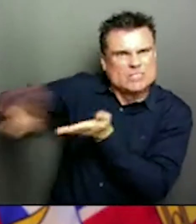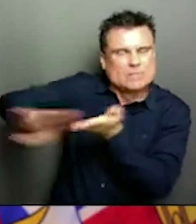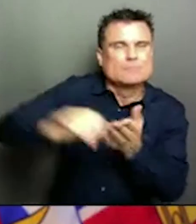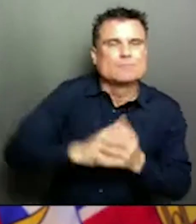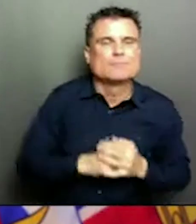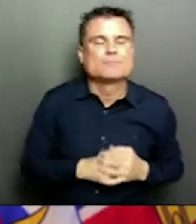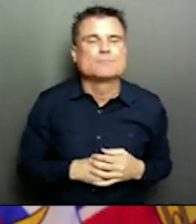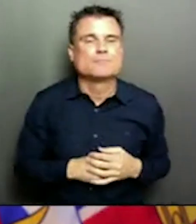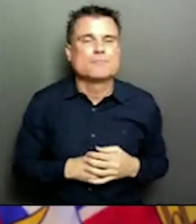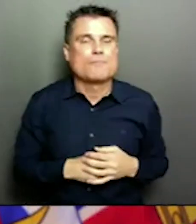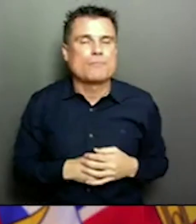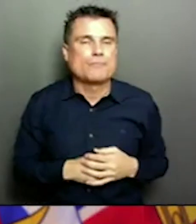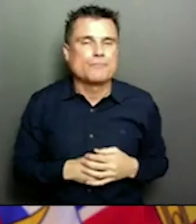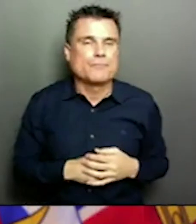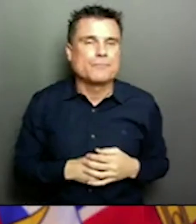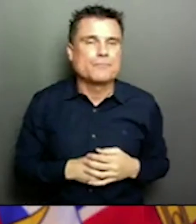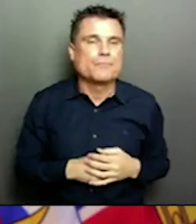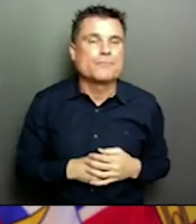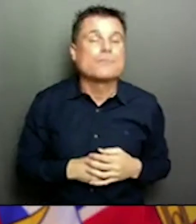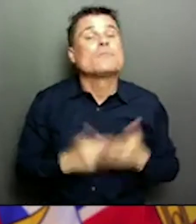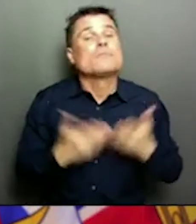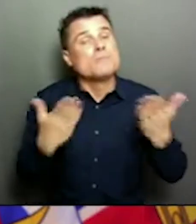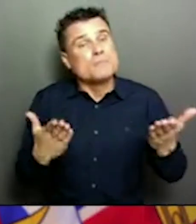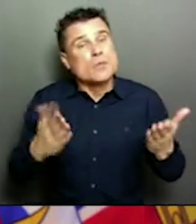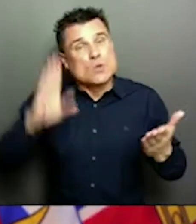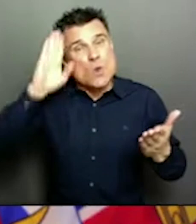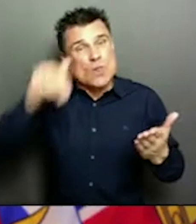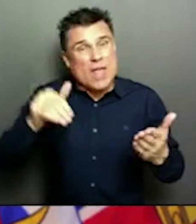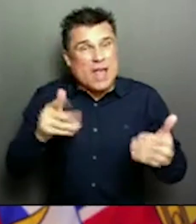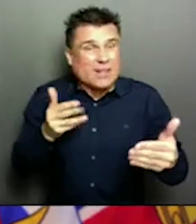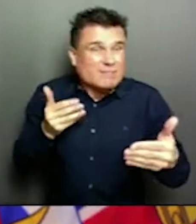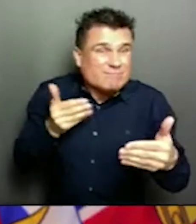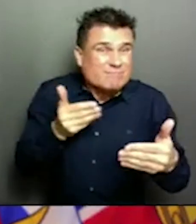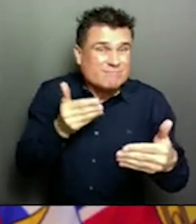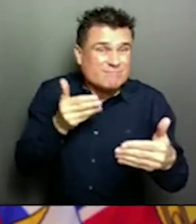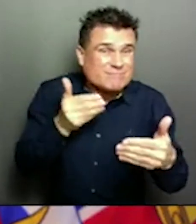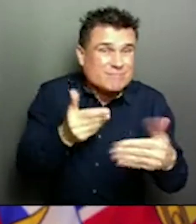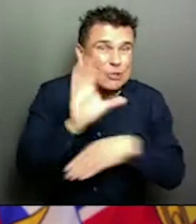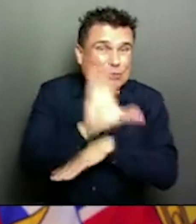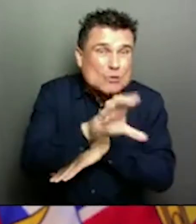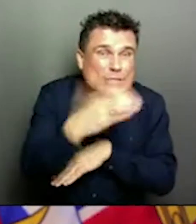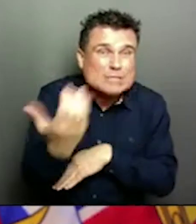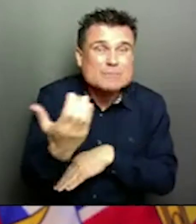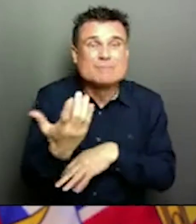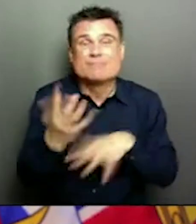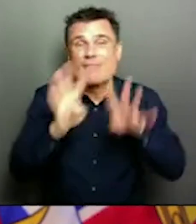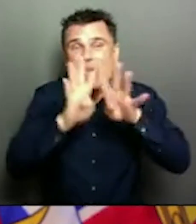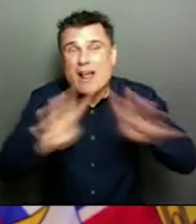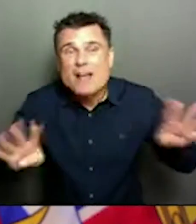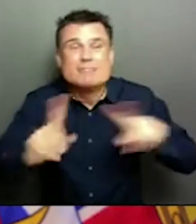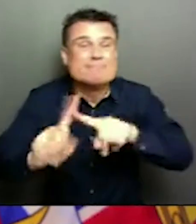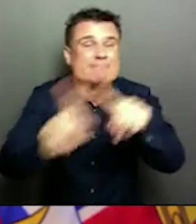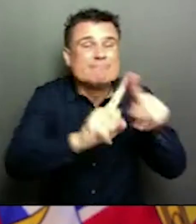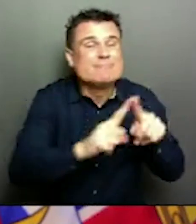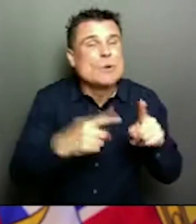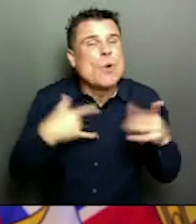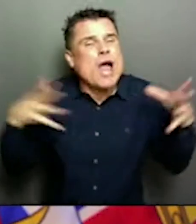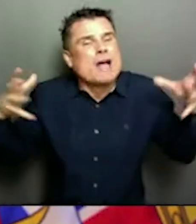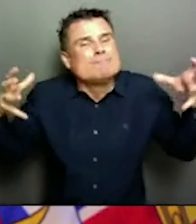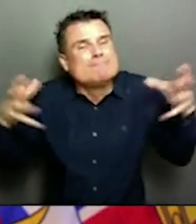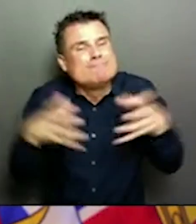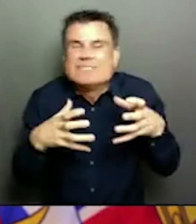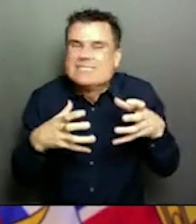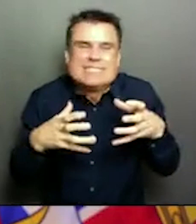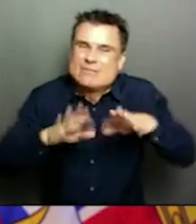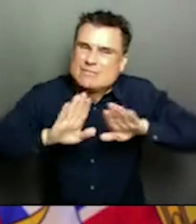other, but because we do. Because we want those we are closest to be here when we can